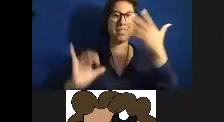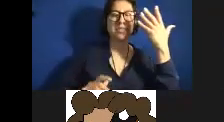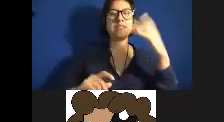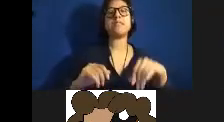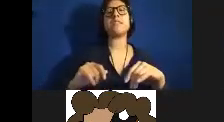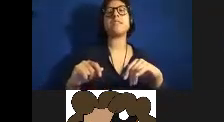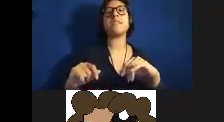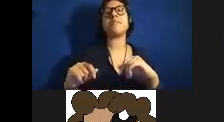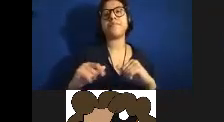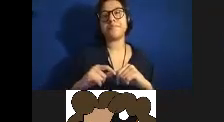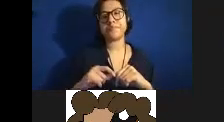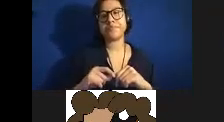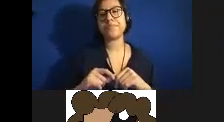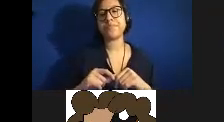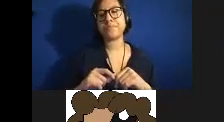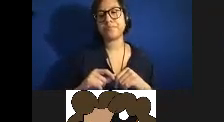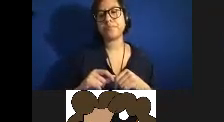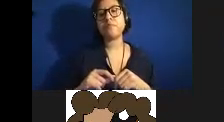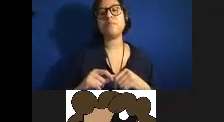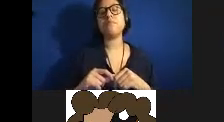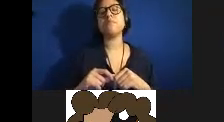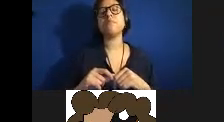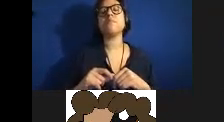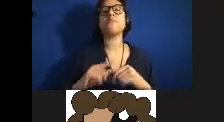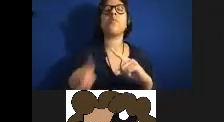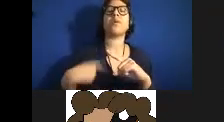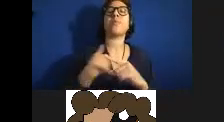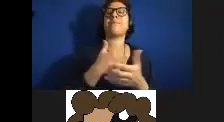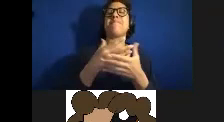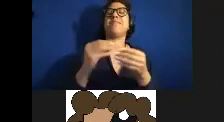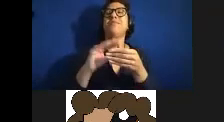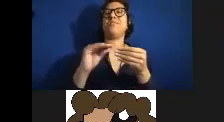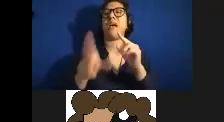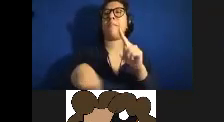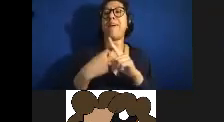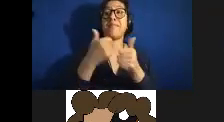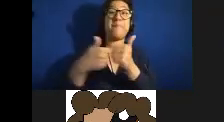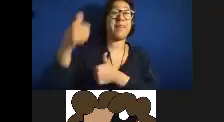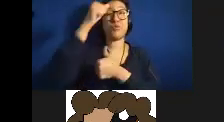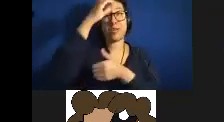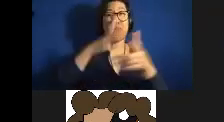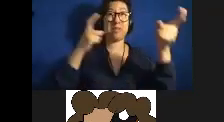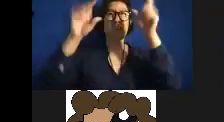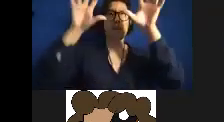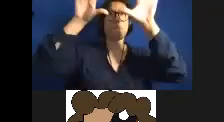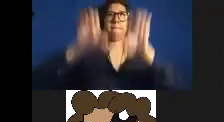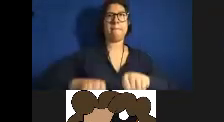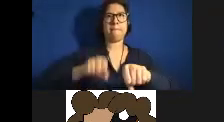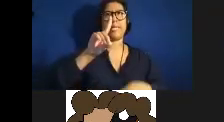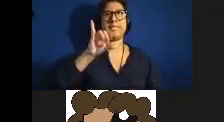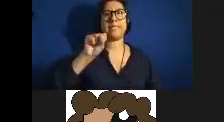Because, I think sometimes when we're talking about dismantling patriarchy, you know, we really focus on